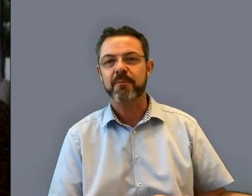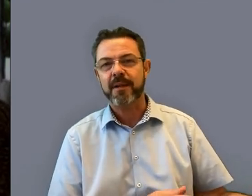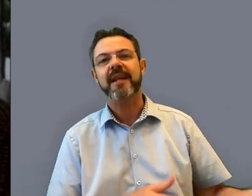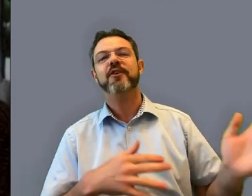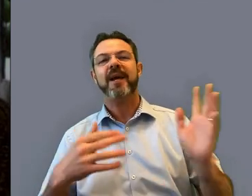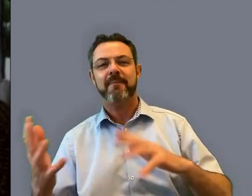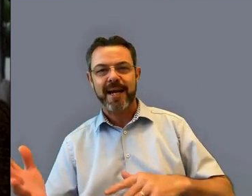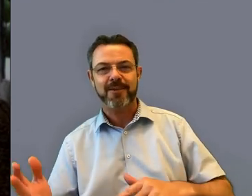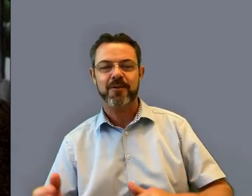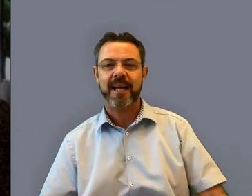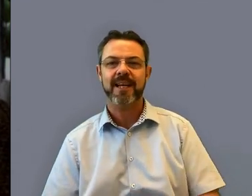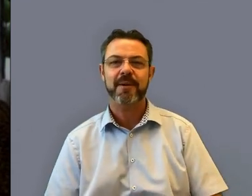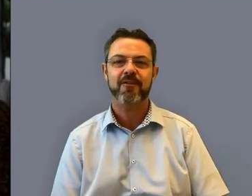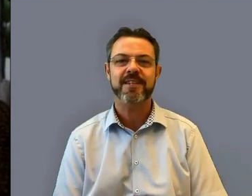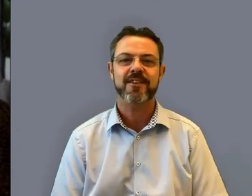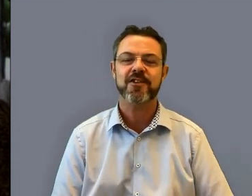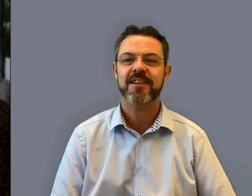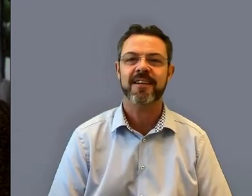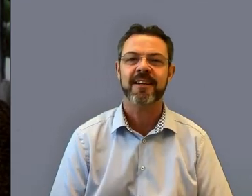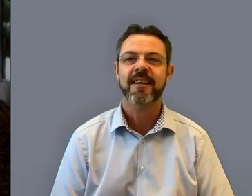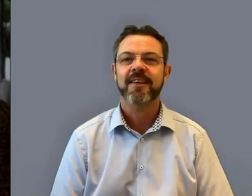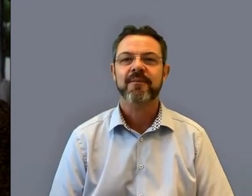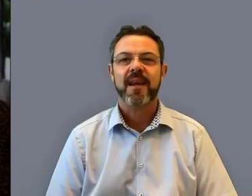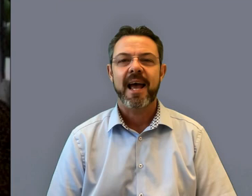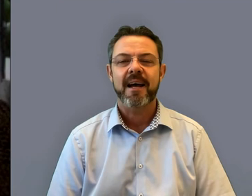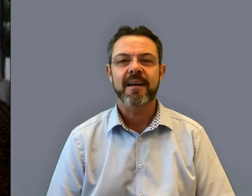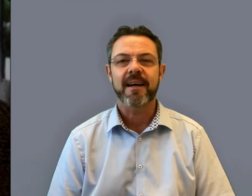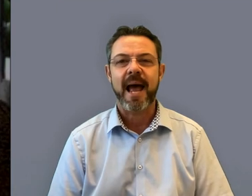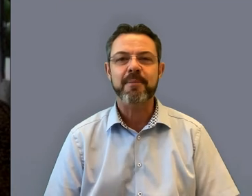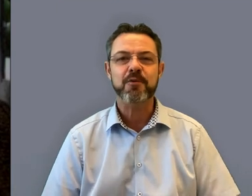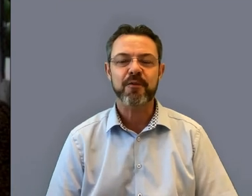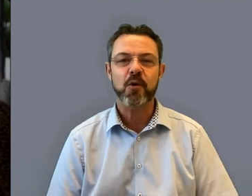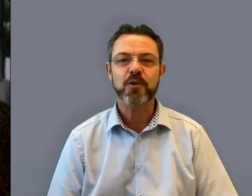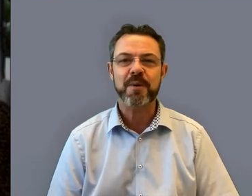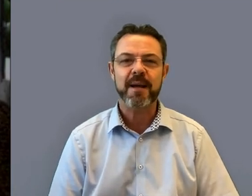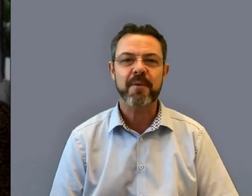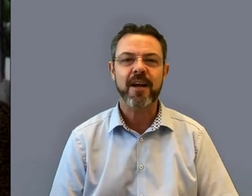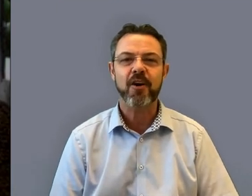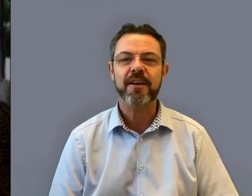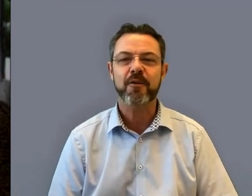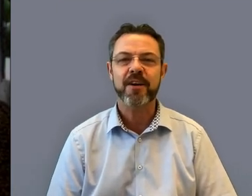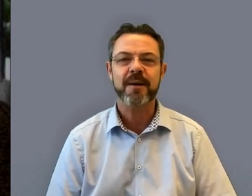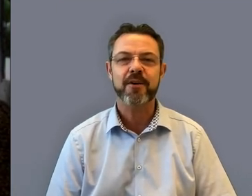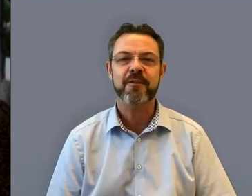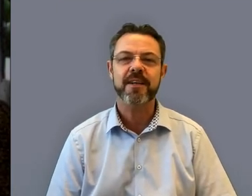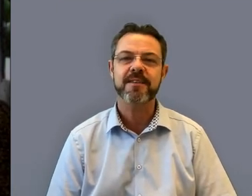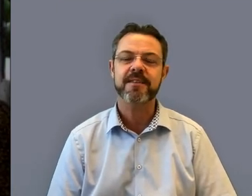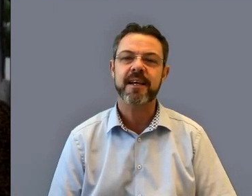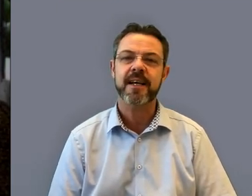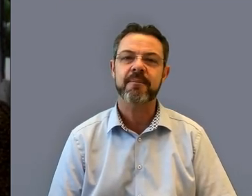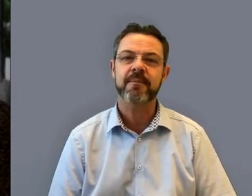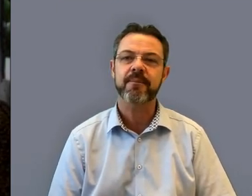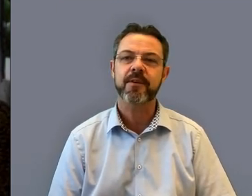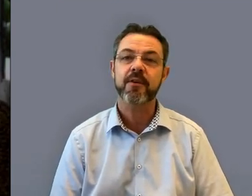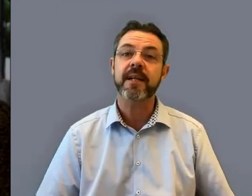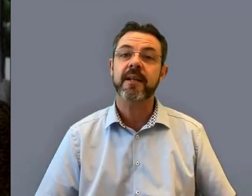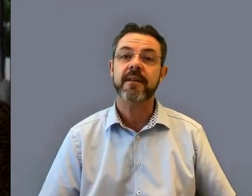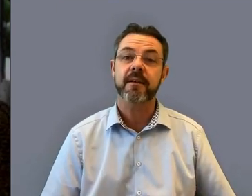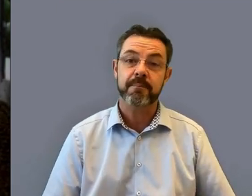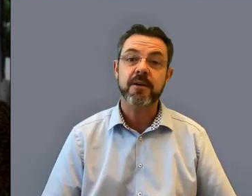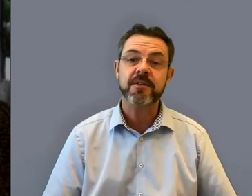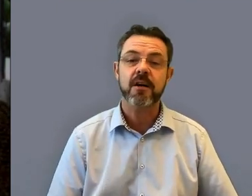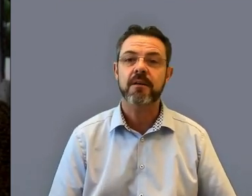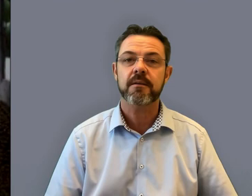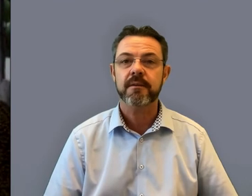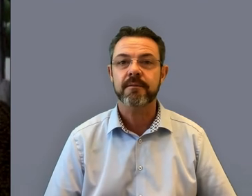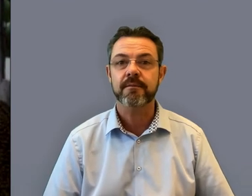for you, but then you came back to academic research, and happy to have called you my colleague for a number of years. You then did